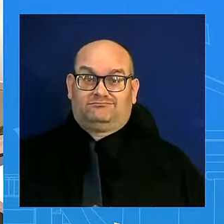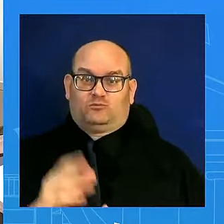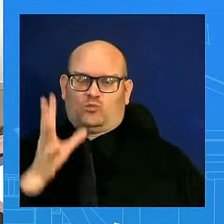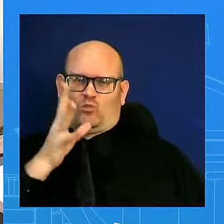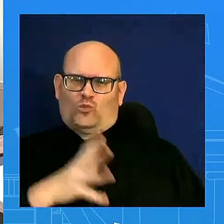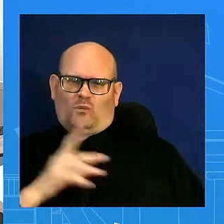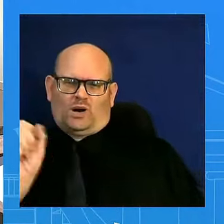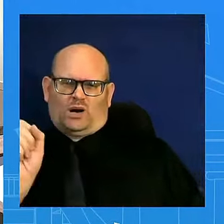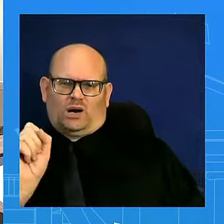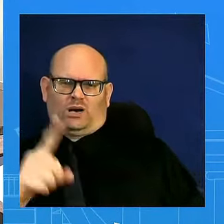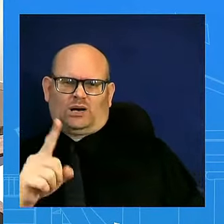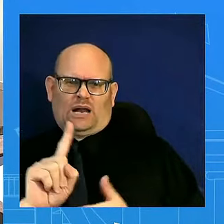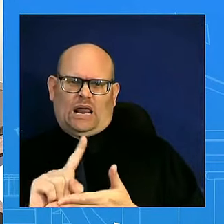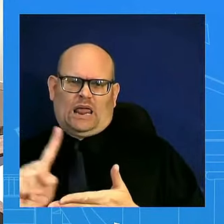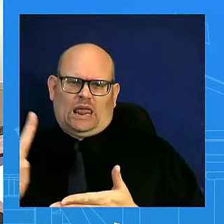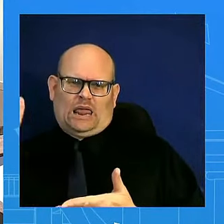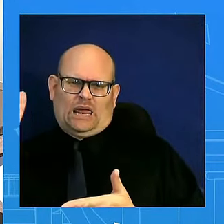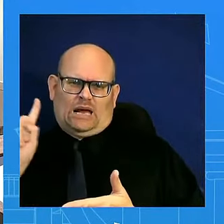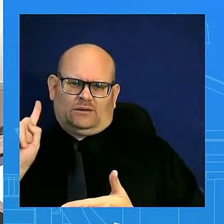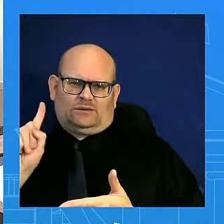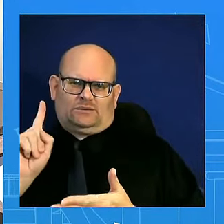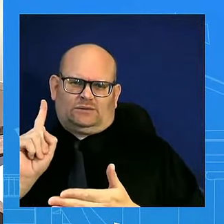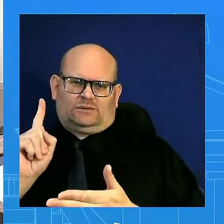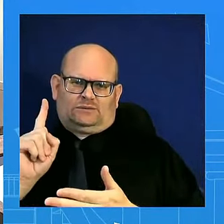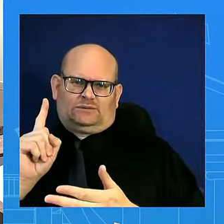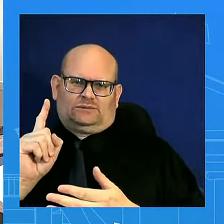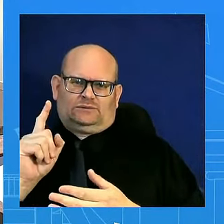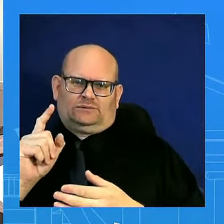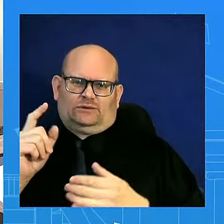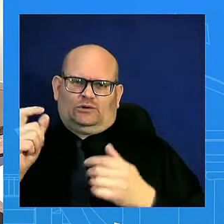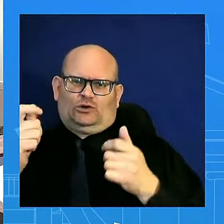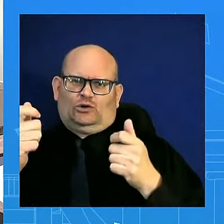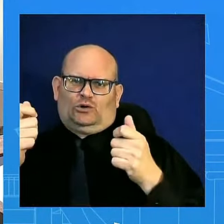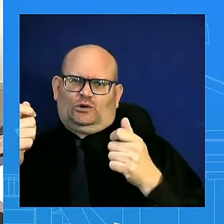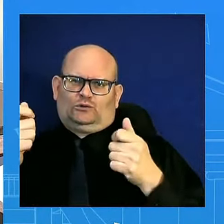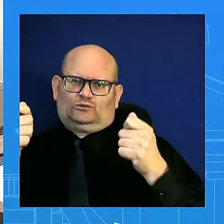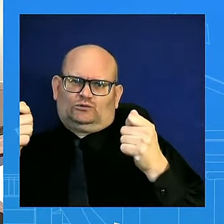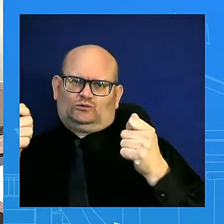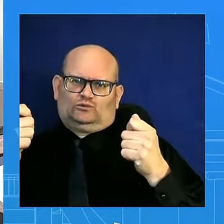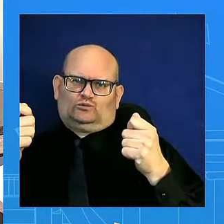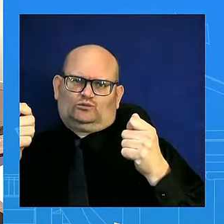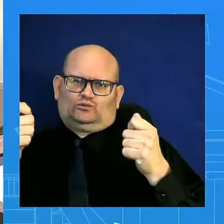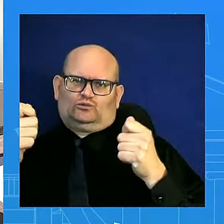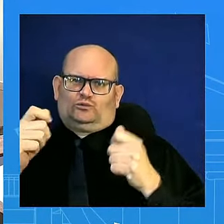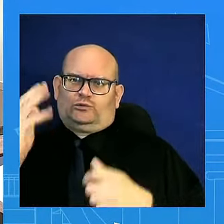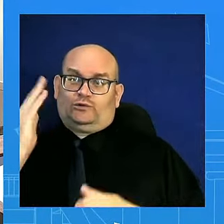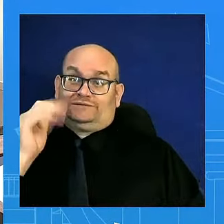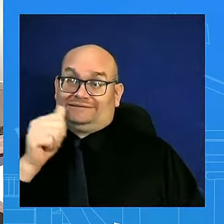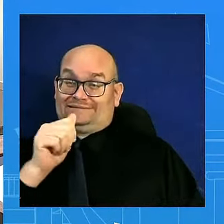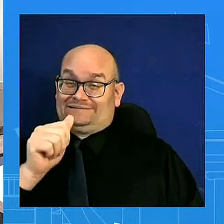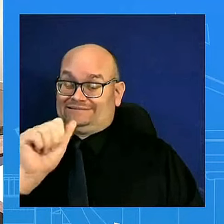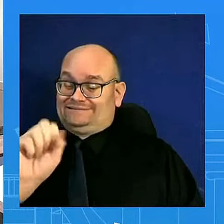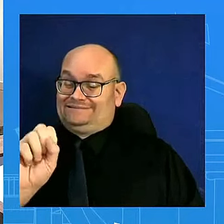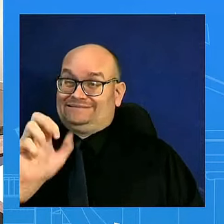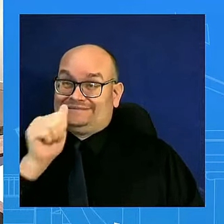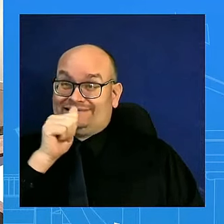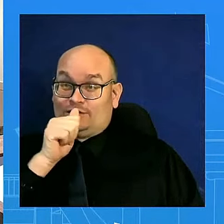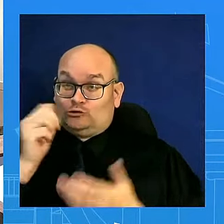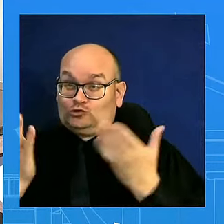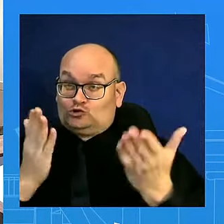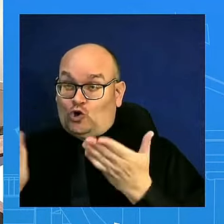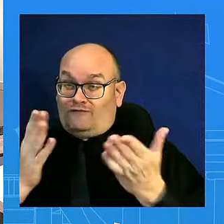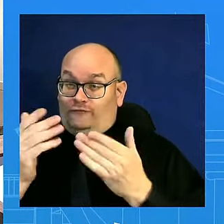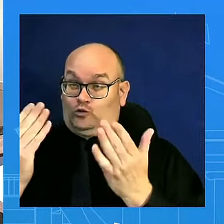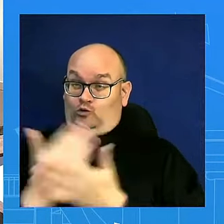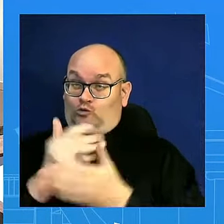appoint a new director to the Secret Service following the resignation of former Director Cheadle. Is there an update on that process? Could it happen before